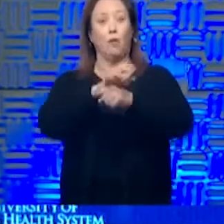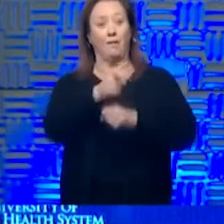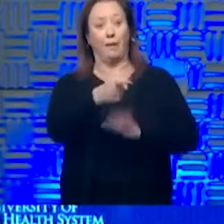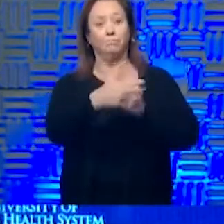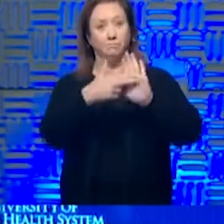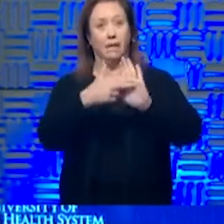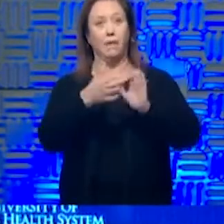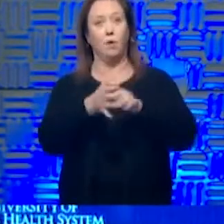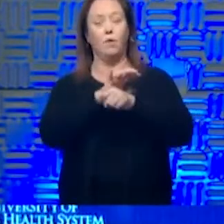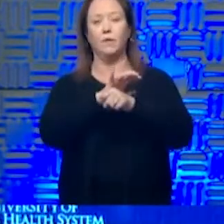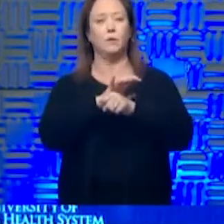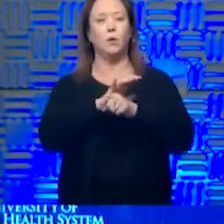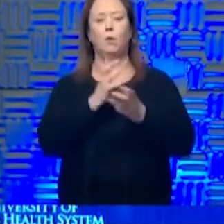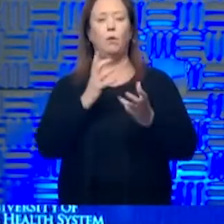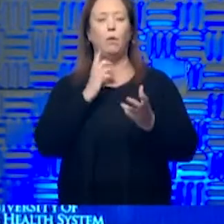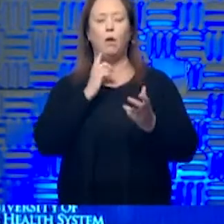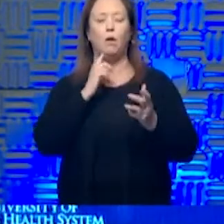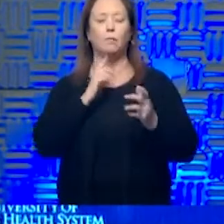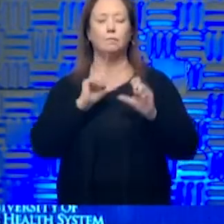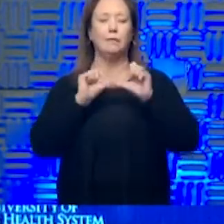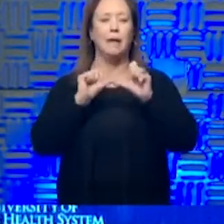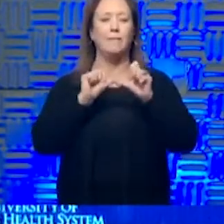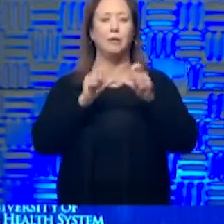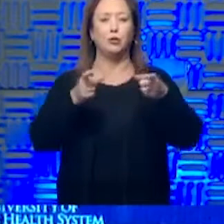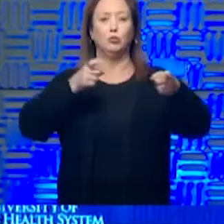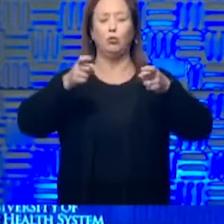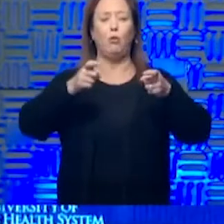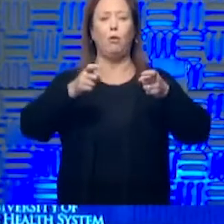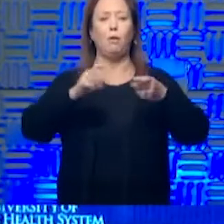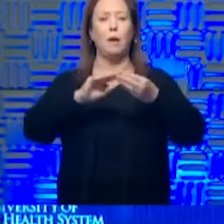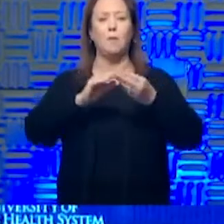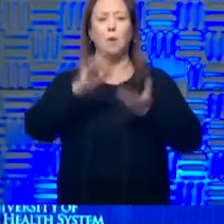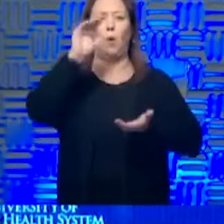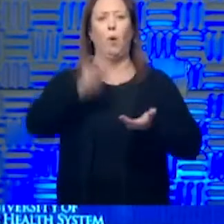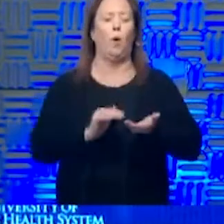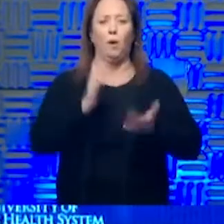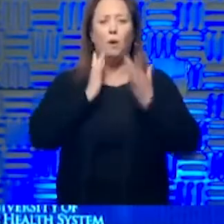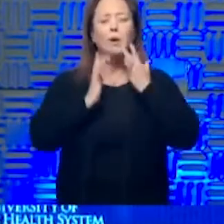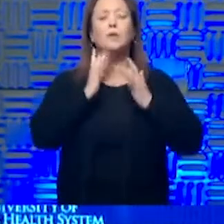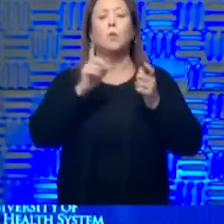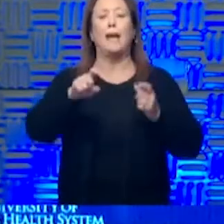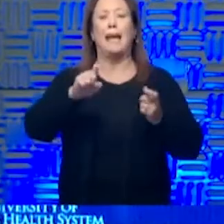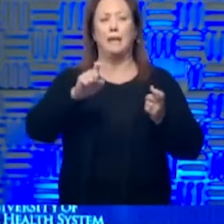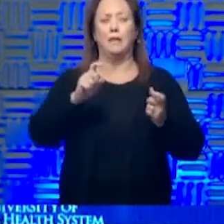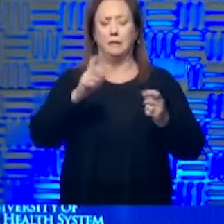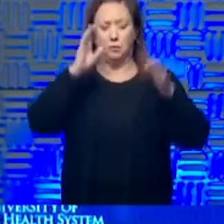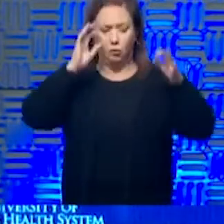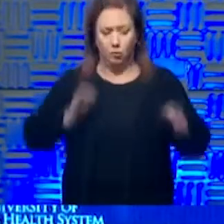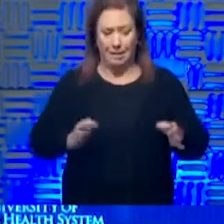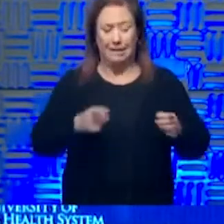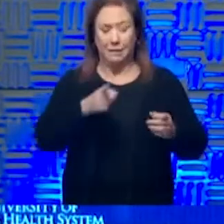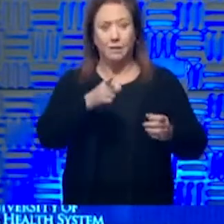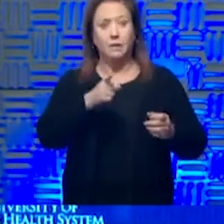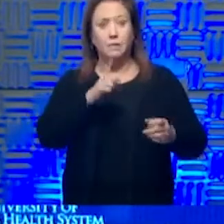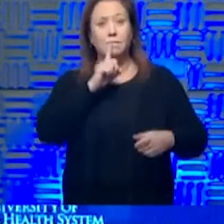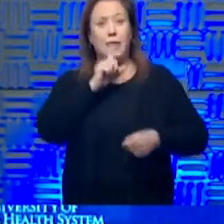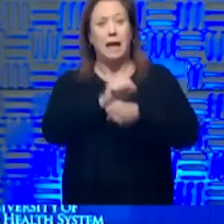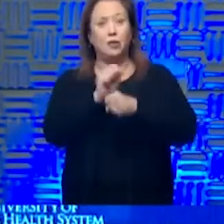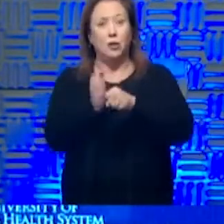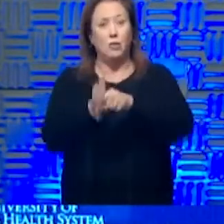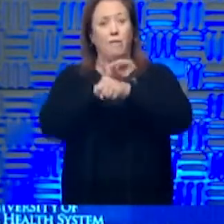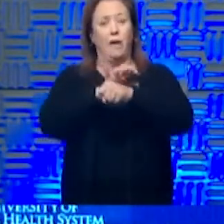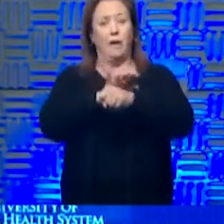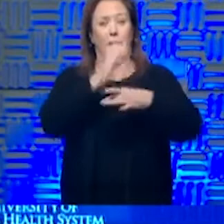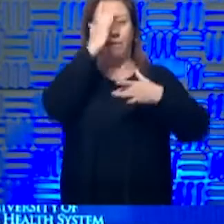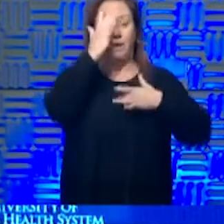that we were draining our infectious control supplies. So our first priority was to try and determine as rapidly as possible whether people had COVID-19